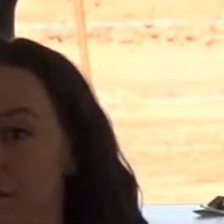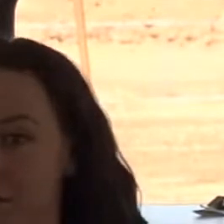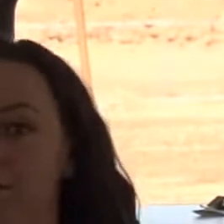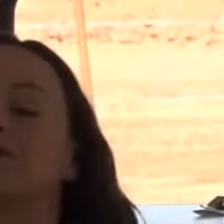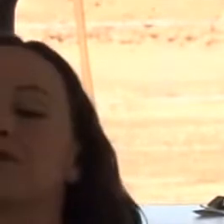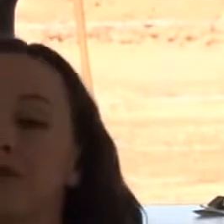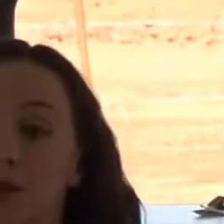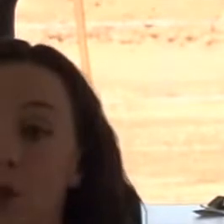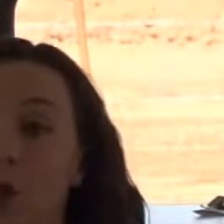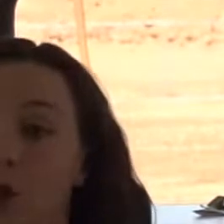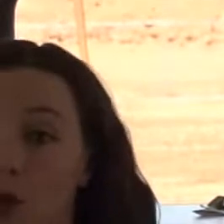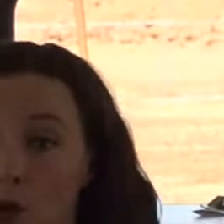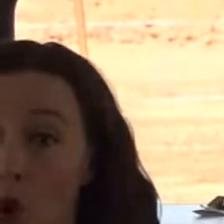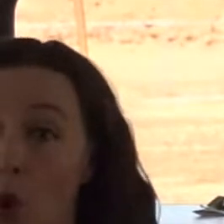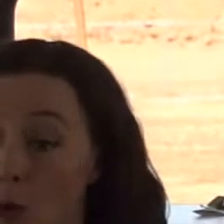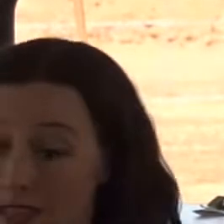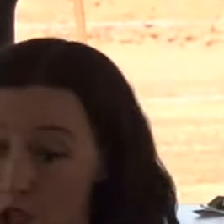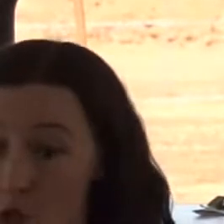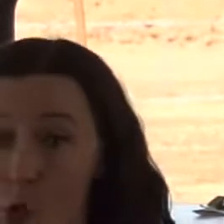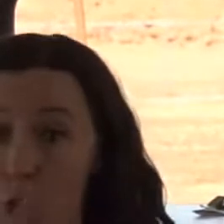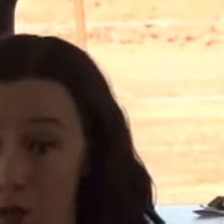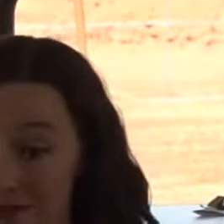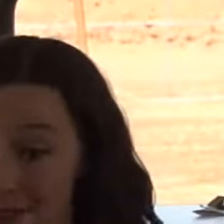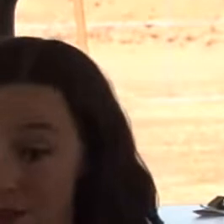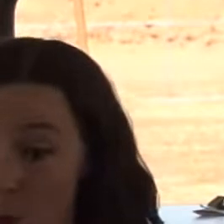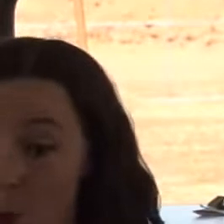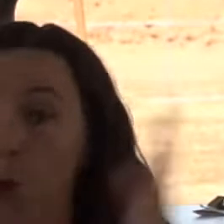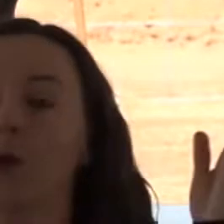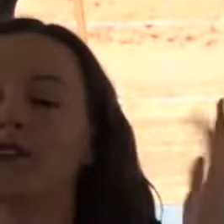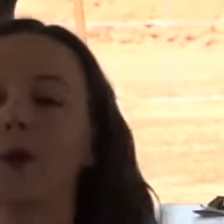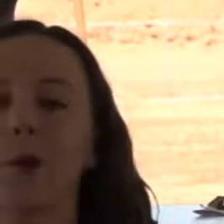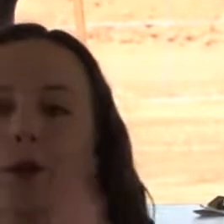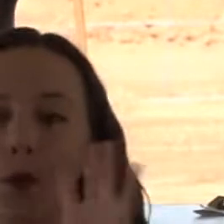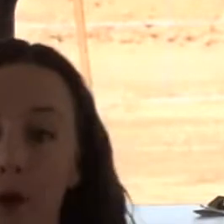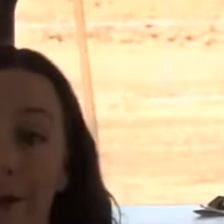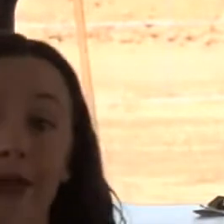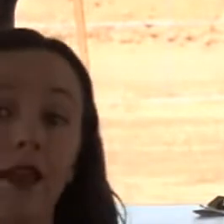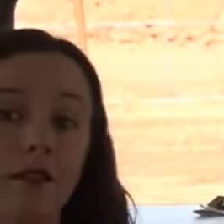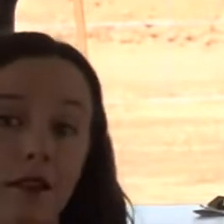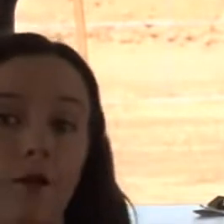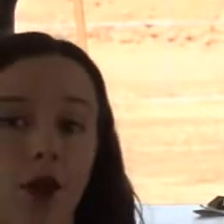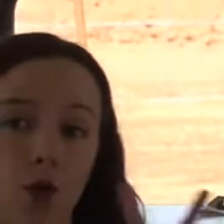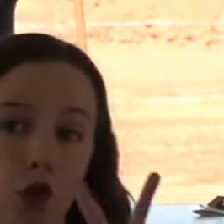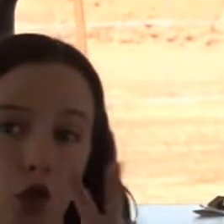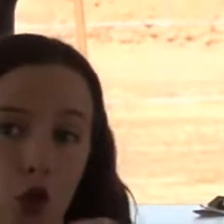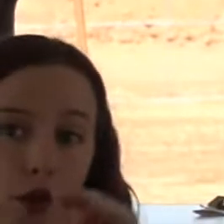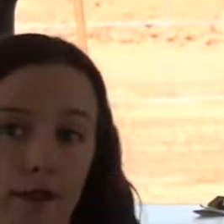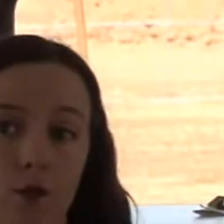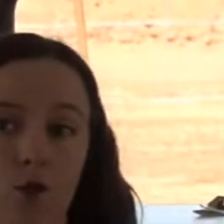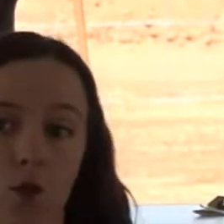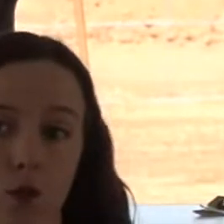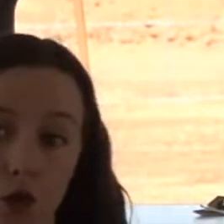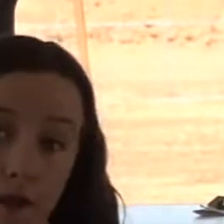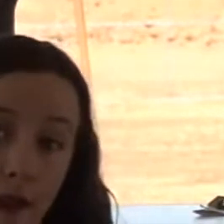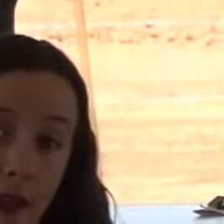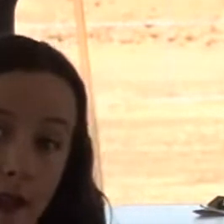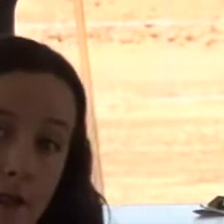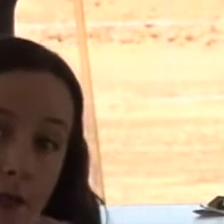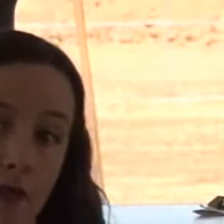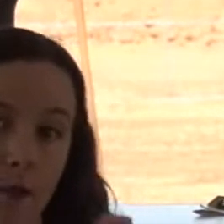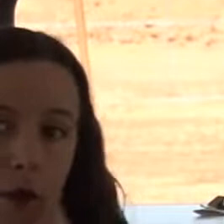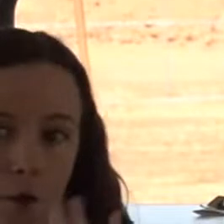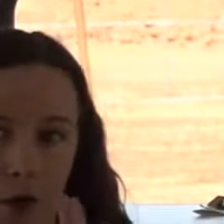And when we open the doors to this new facility, we'll be adding about 30% more academic space to